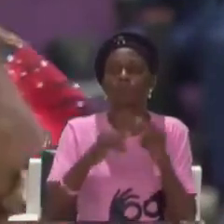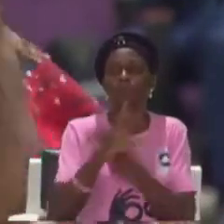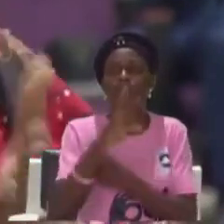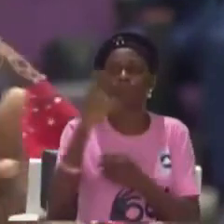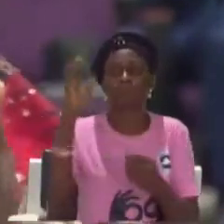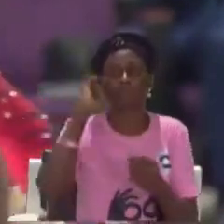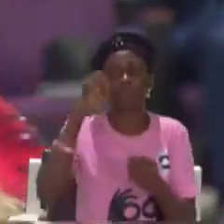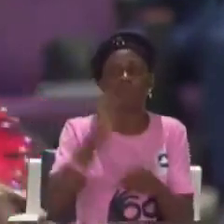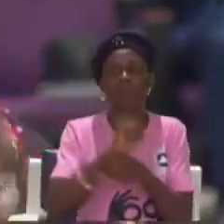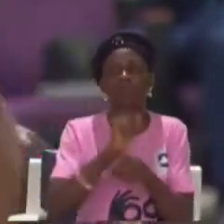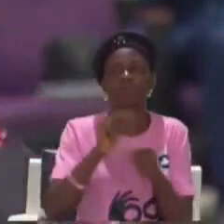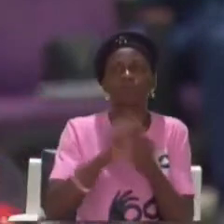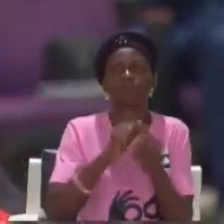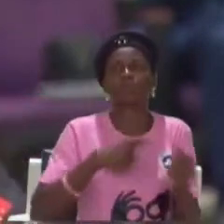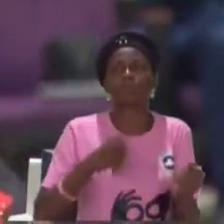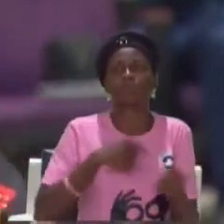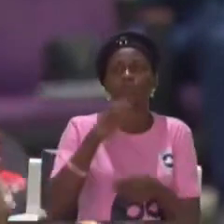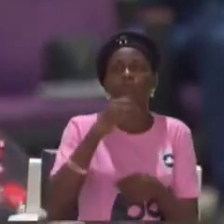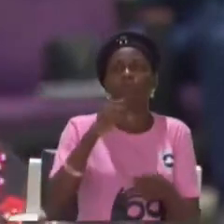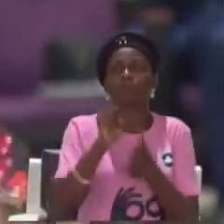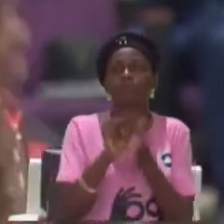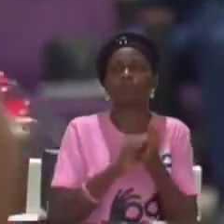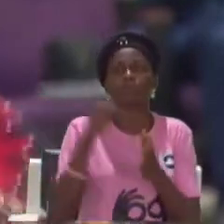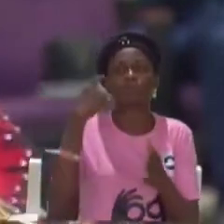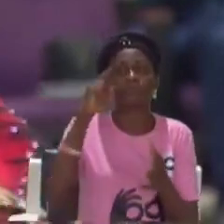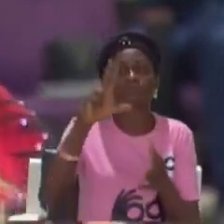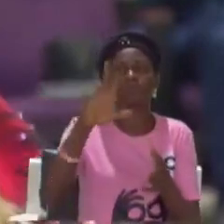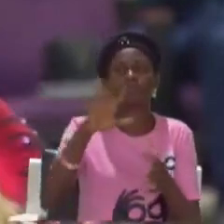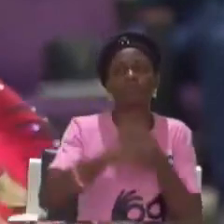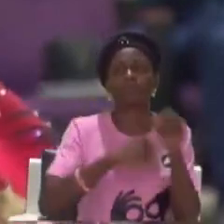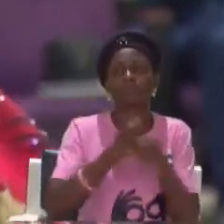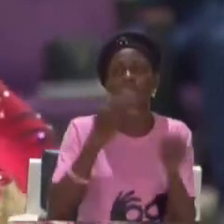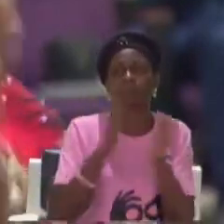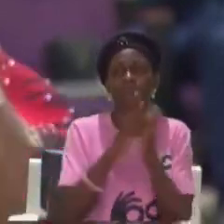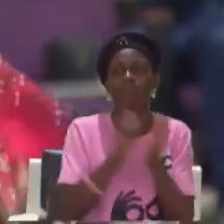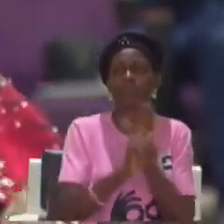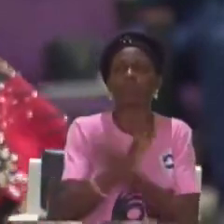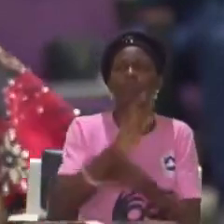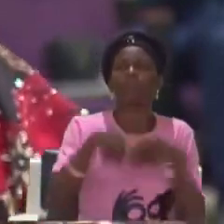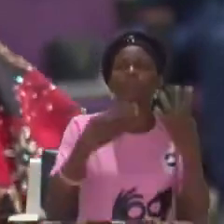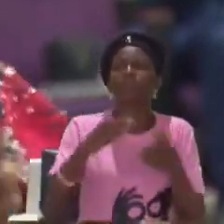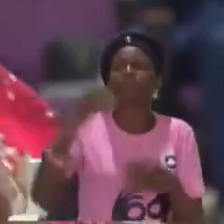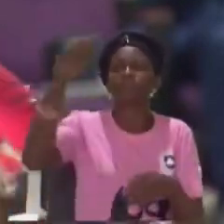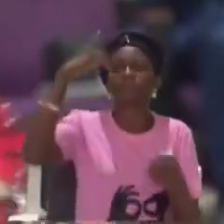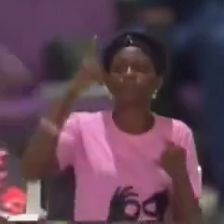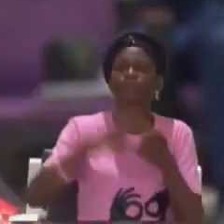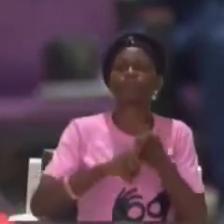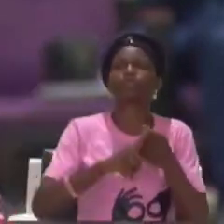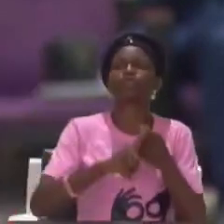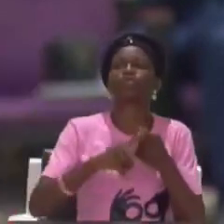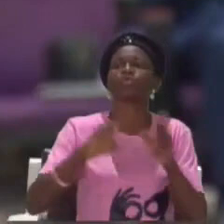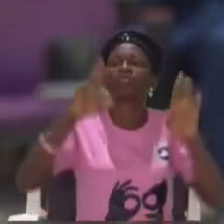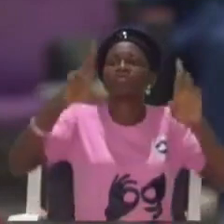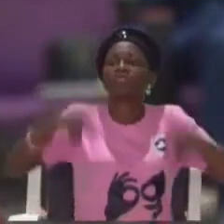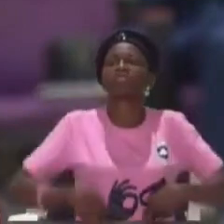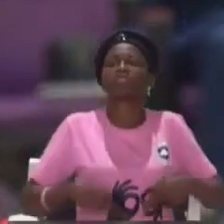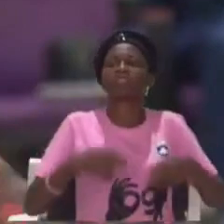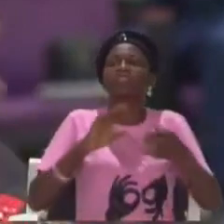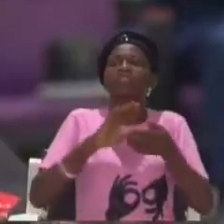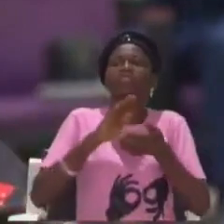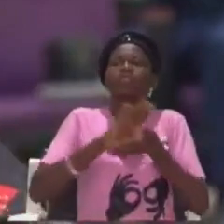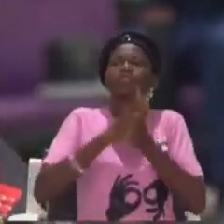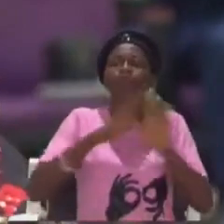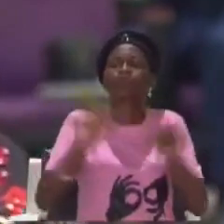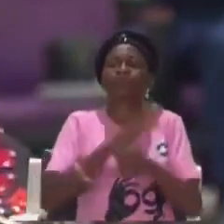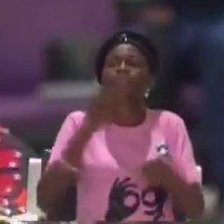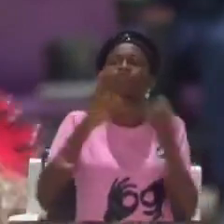State for 35 years, and I've been telling God, God, grant me the grace to retire peacefully. And God did it last Friday.